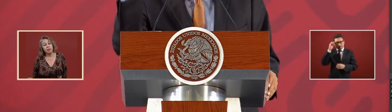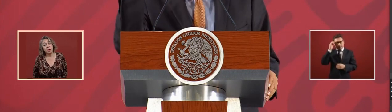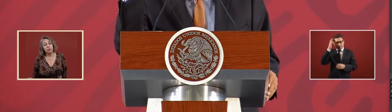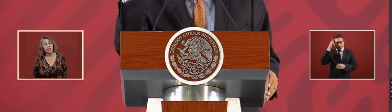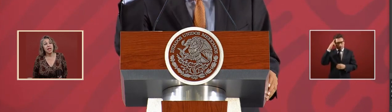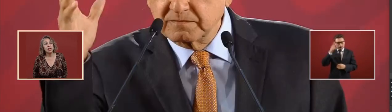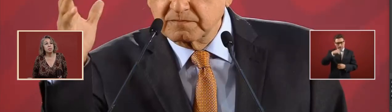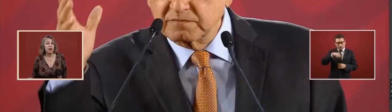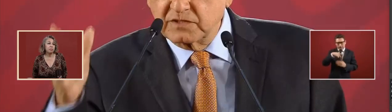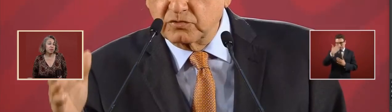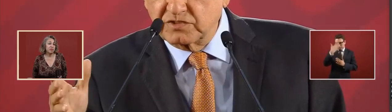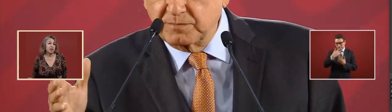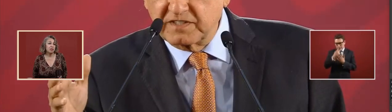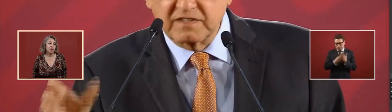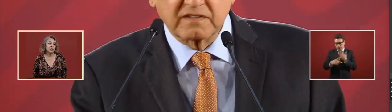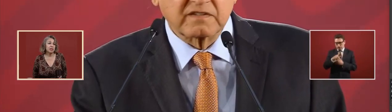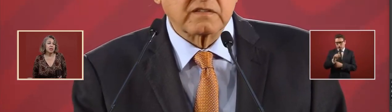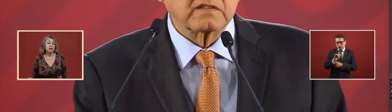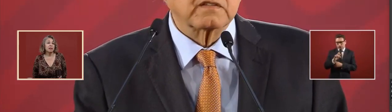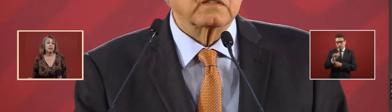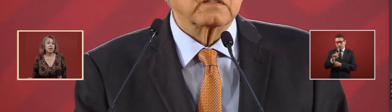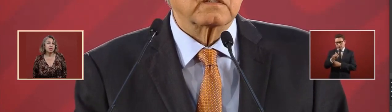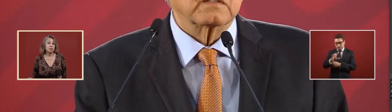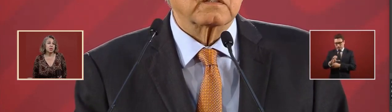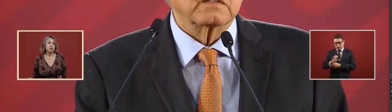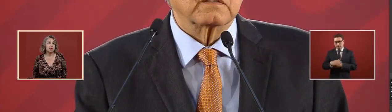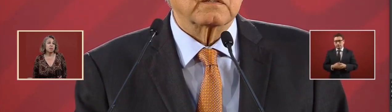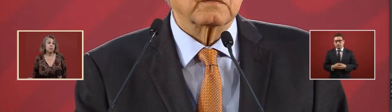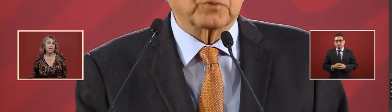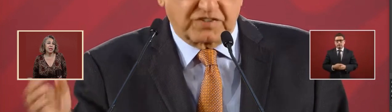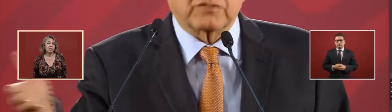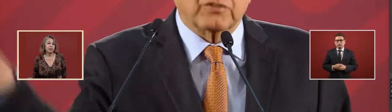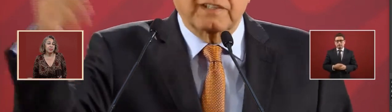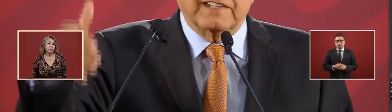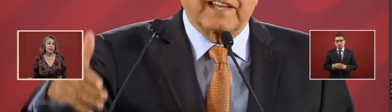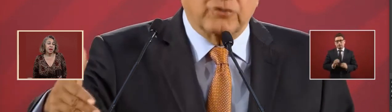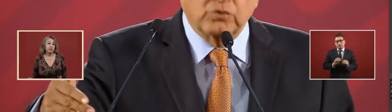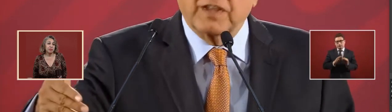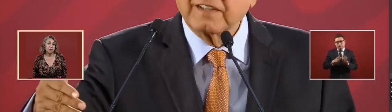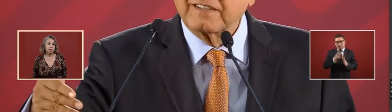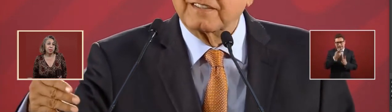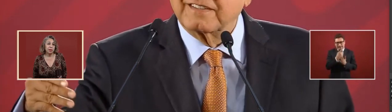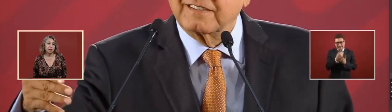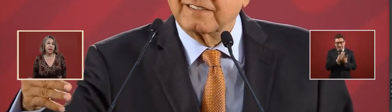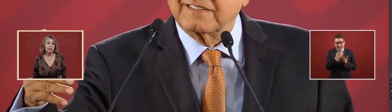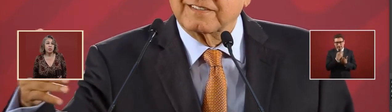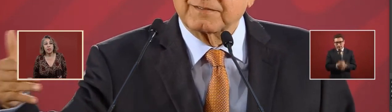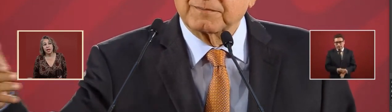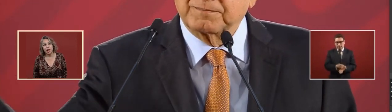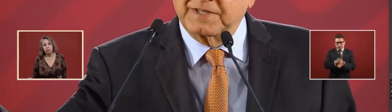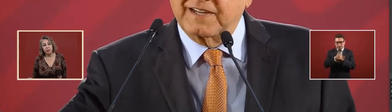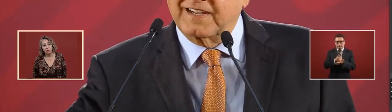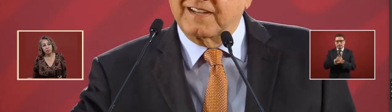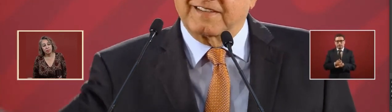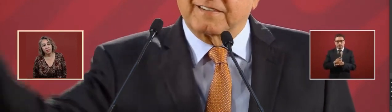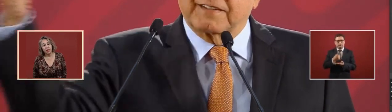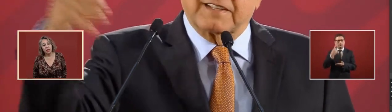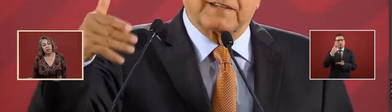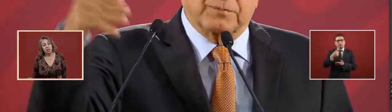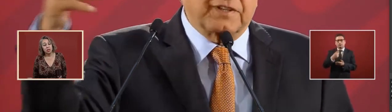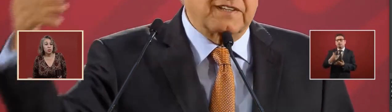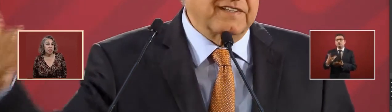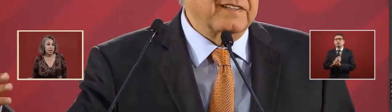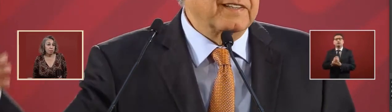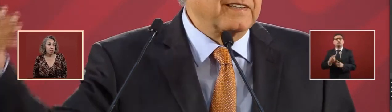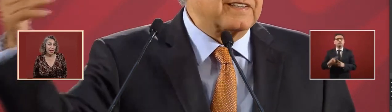cover, that was headed by Porfirio Díaz, that was with the plan por cierto, el que of Tuscapec, and the one that helped him ganar esa